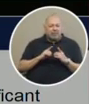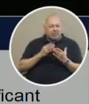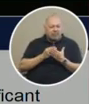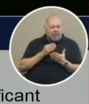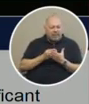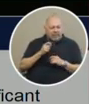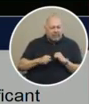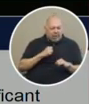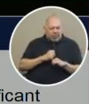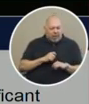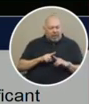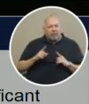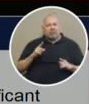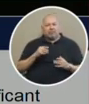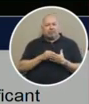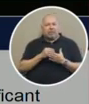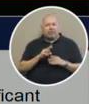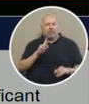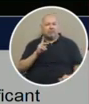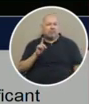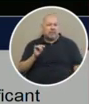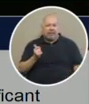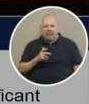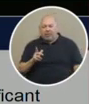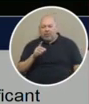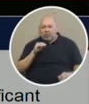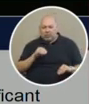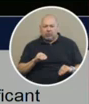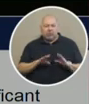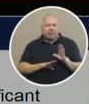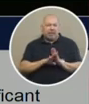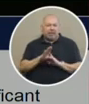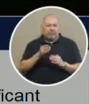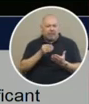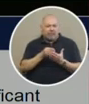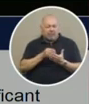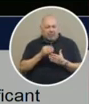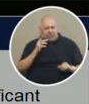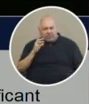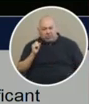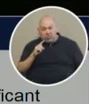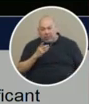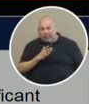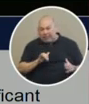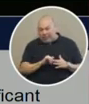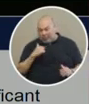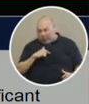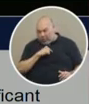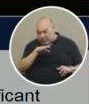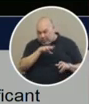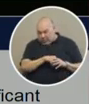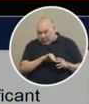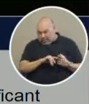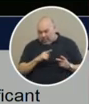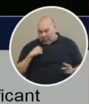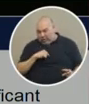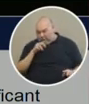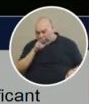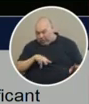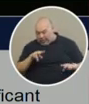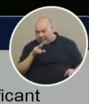year-round process through the budget updates and all the different things that goes into developing a budget. One of the things we always include is we're looking